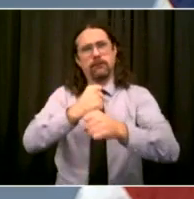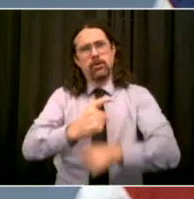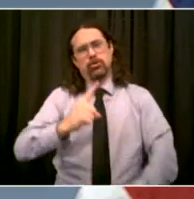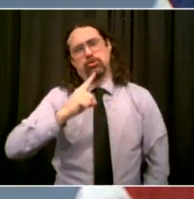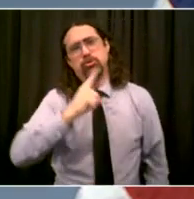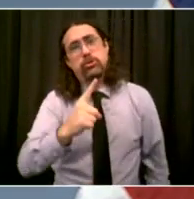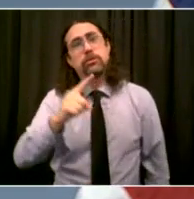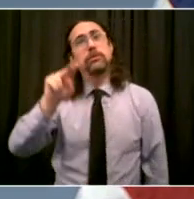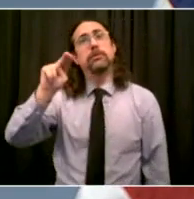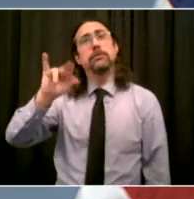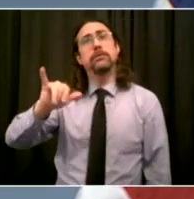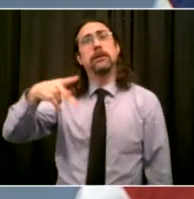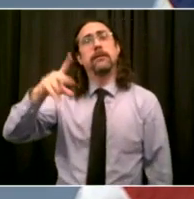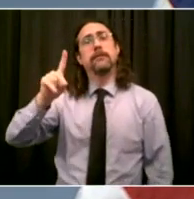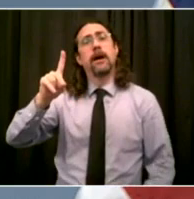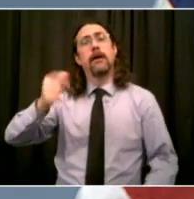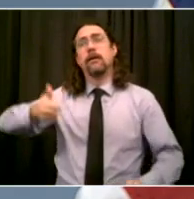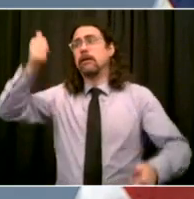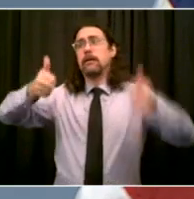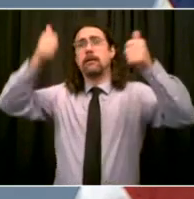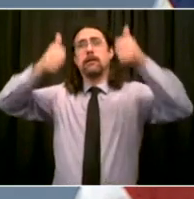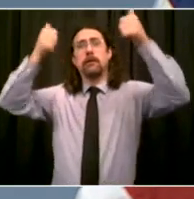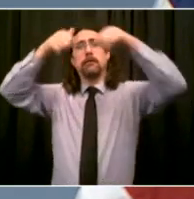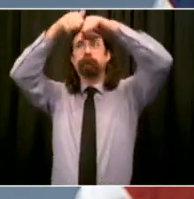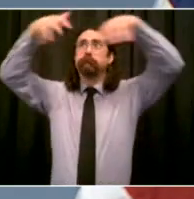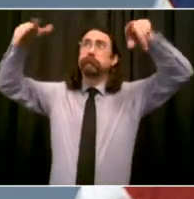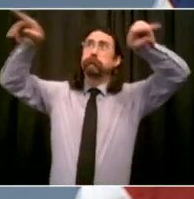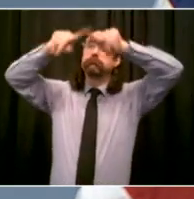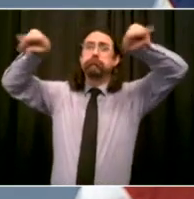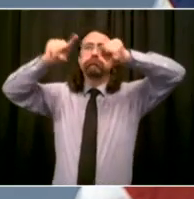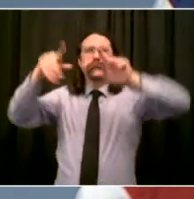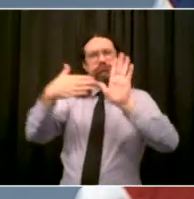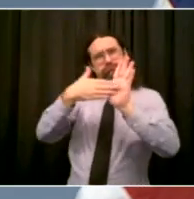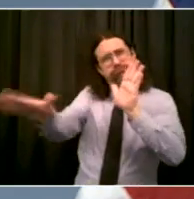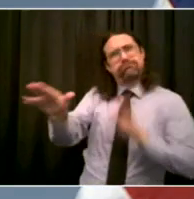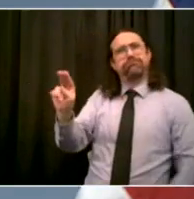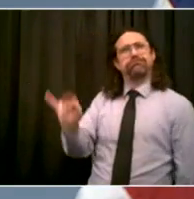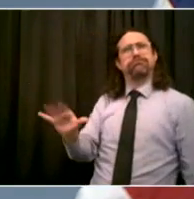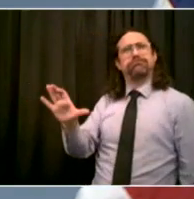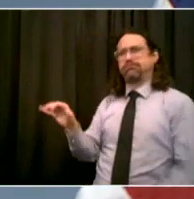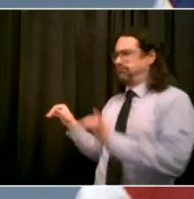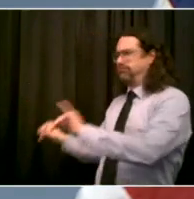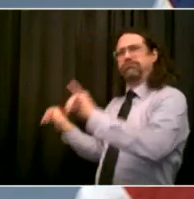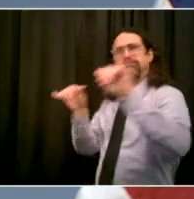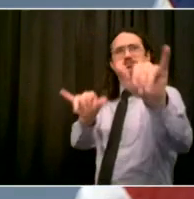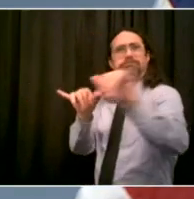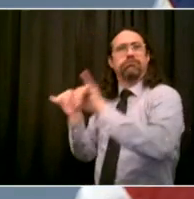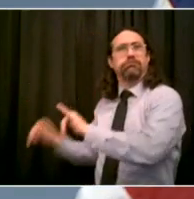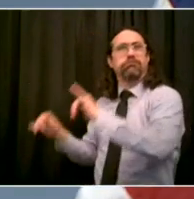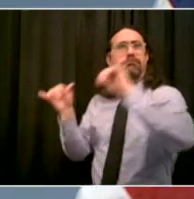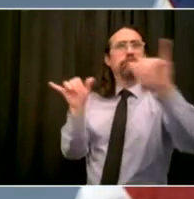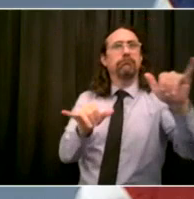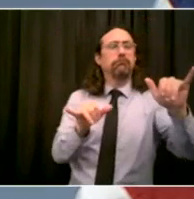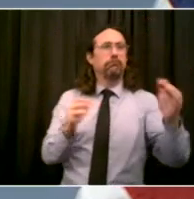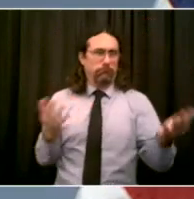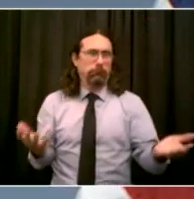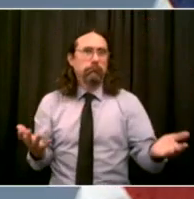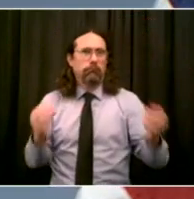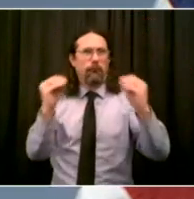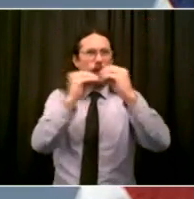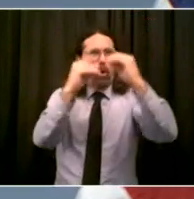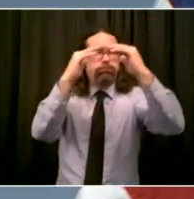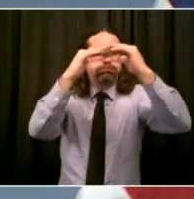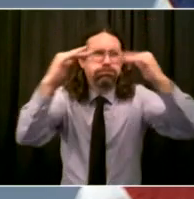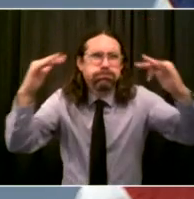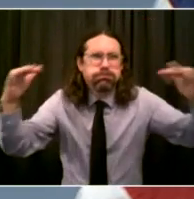also think that shouldn't take away from, as I said in my opening, she's walked the walk, she's talked the talk. I mean,